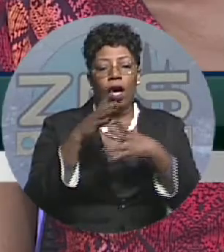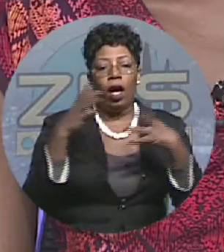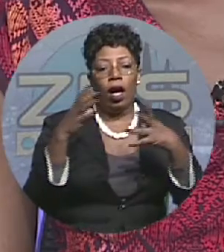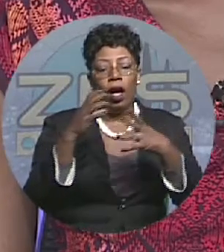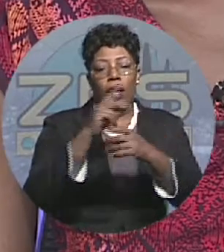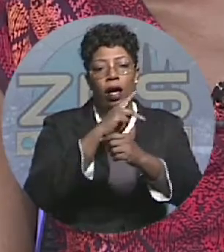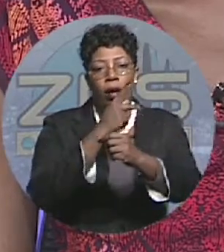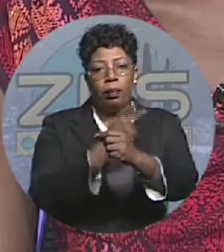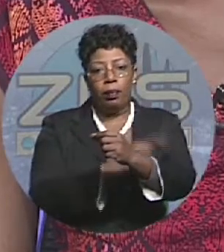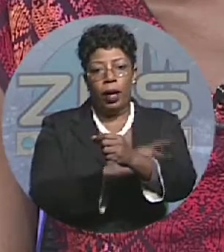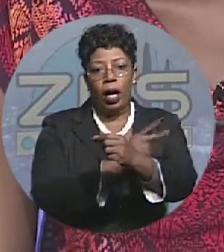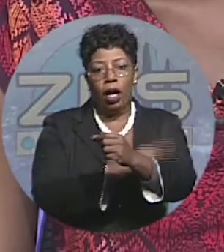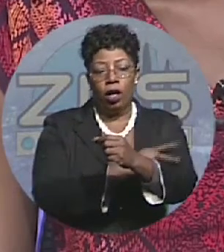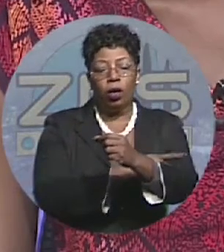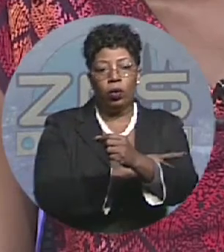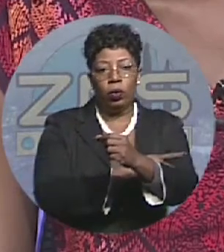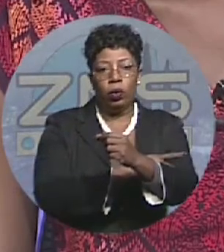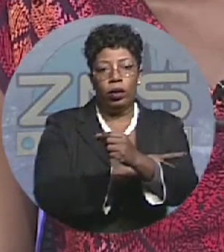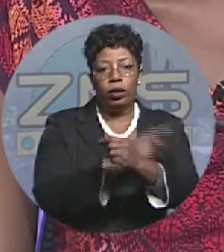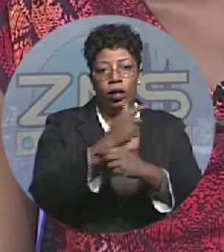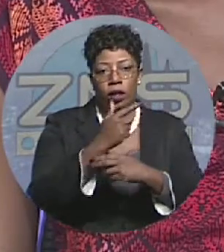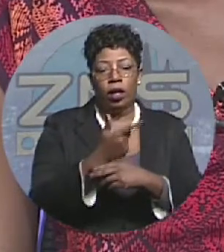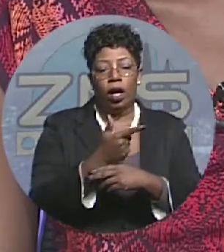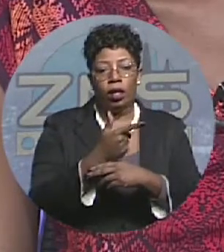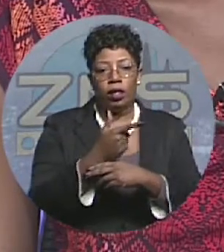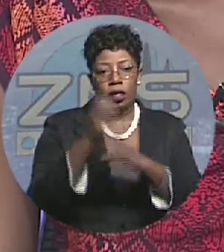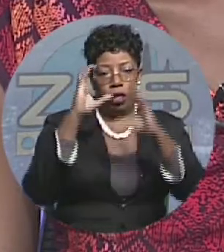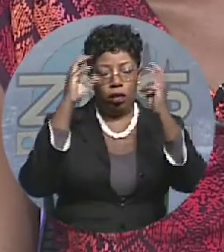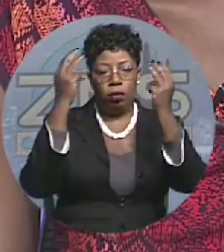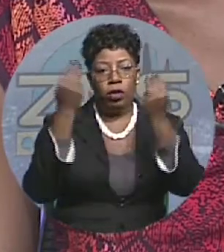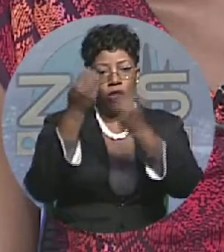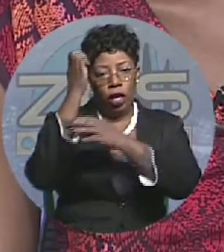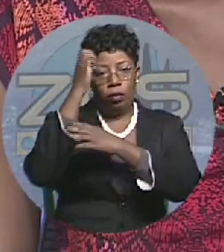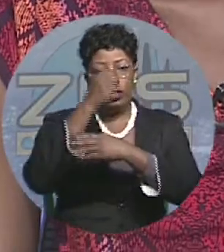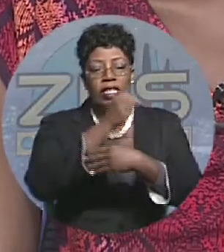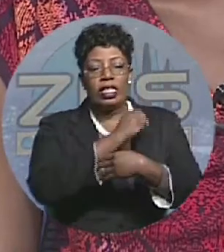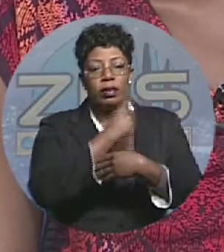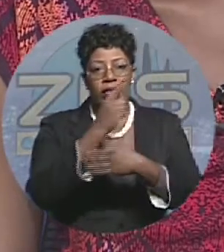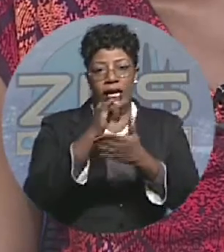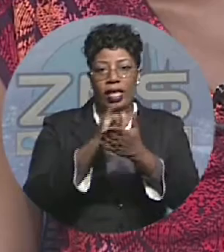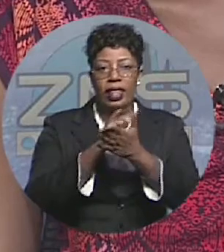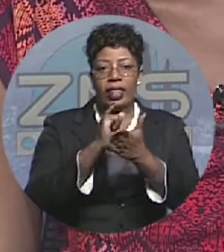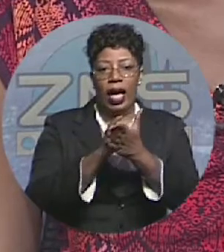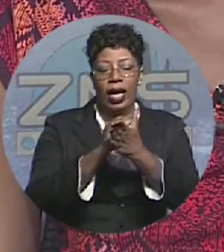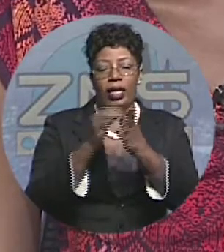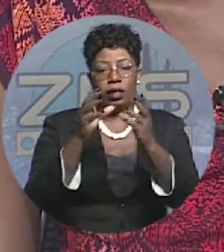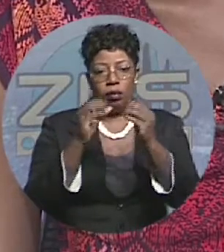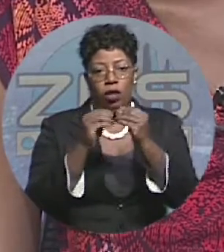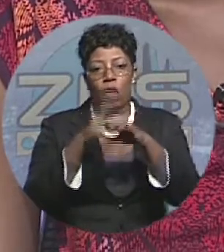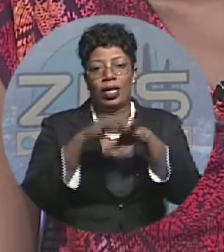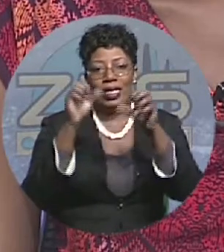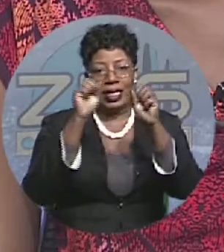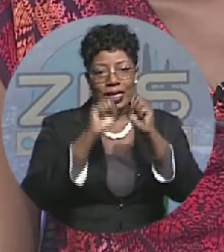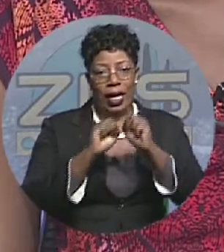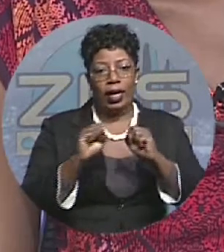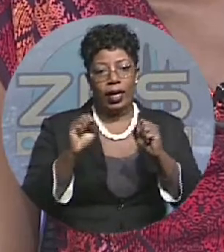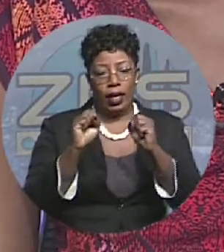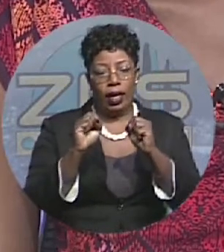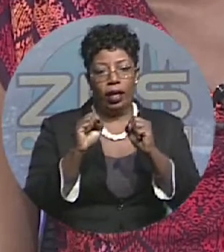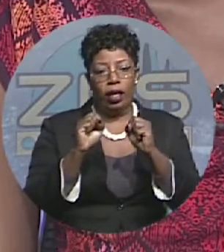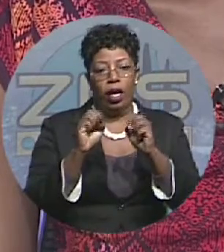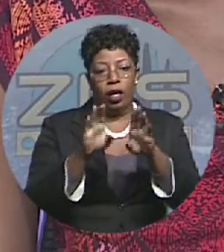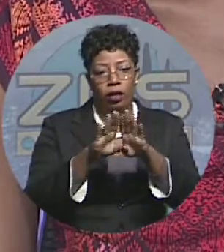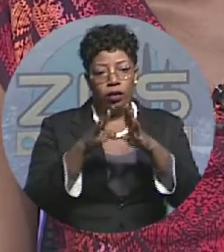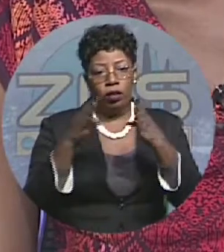high-powered firearms and ammunition. Senior Assistant Commissioner of Police Emerick Seymour revealed during a press conference on Saturday that it all